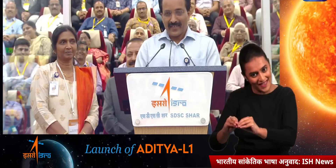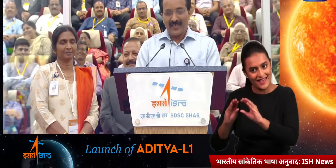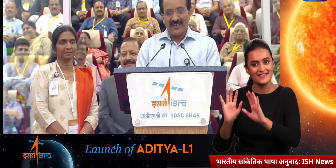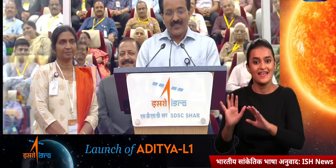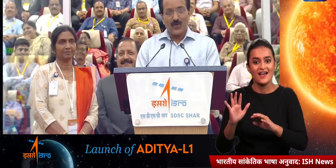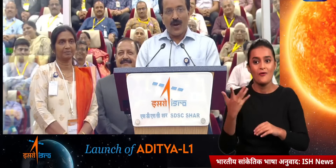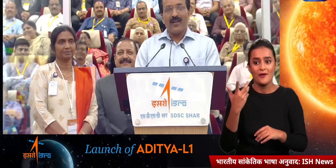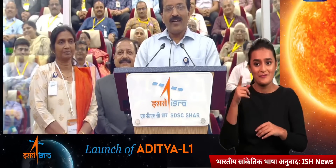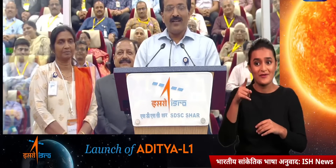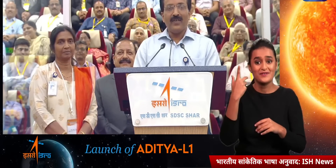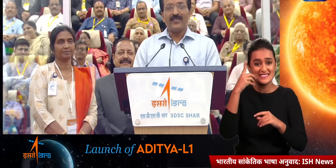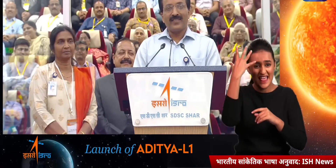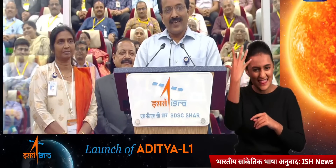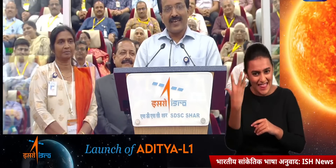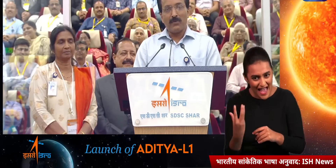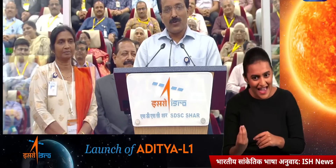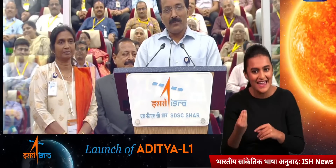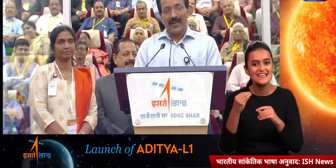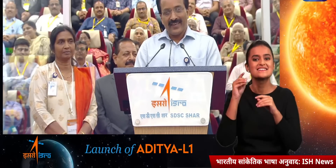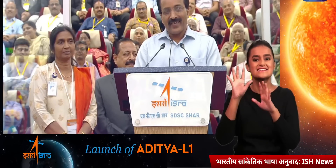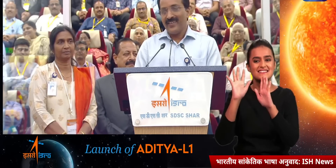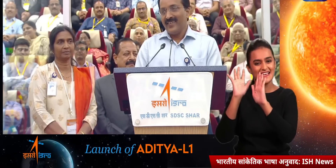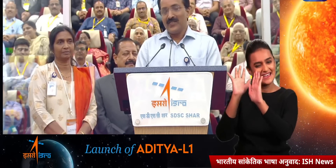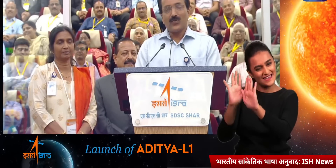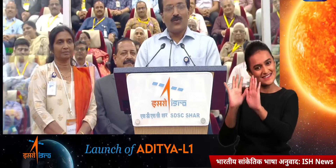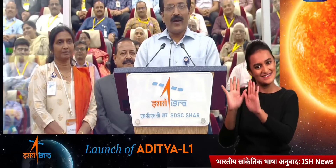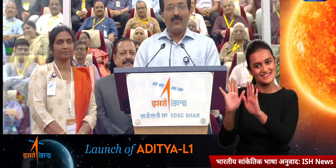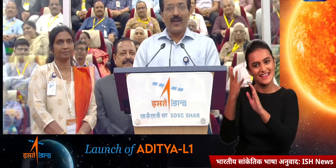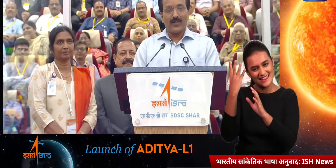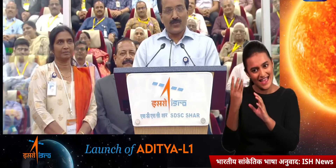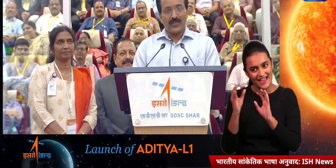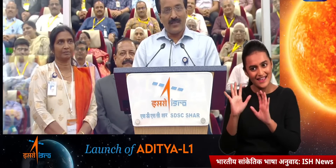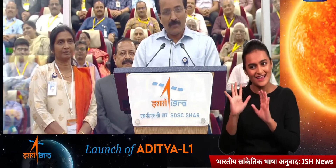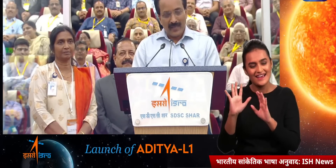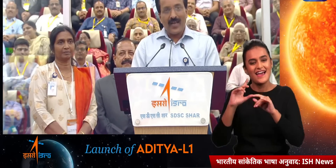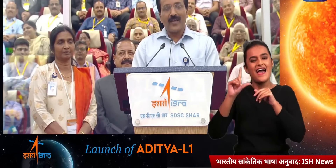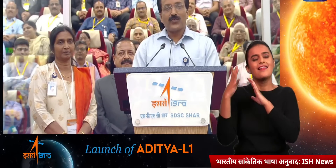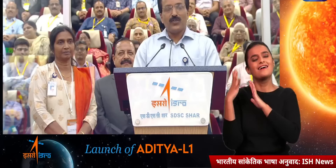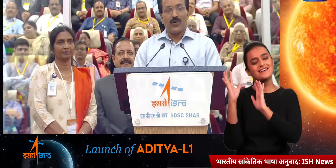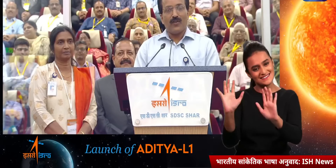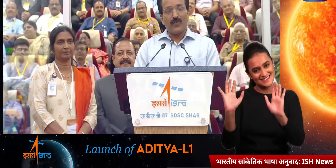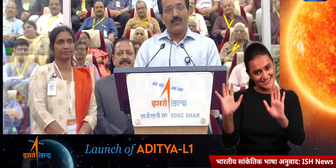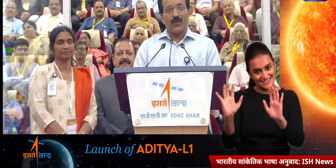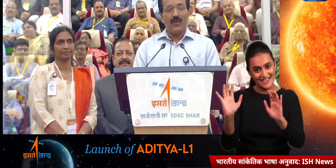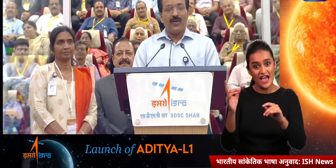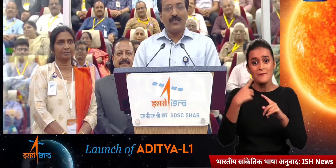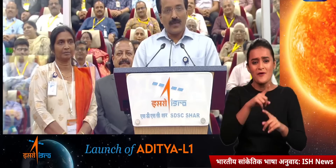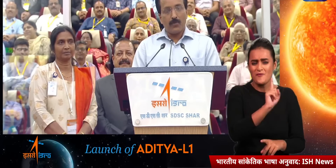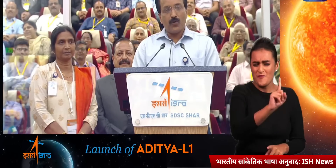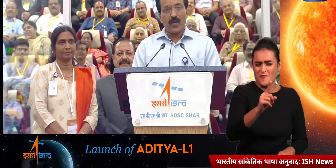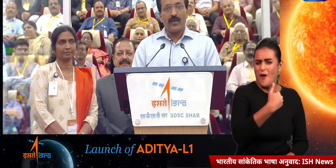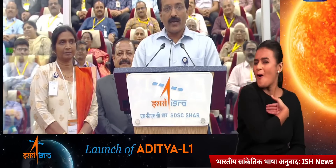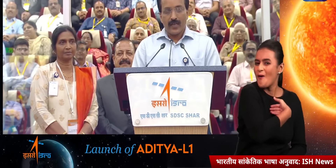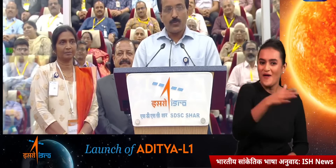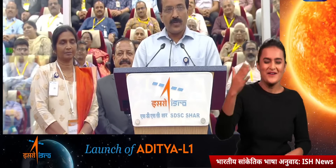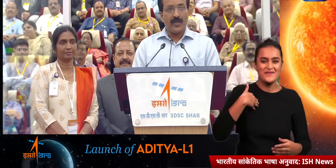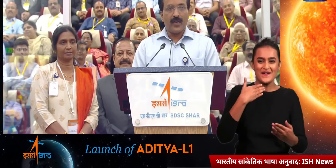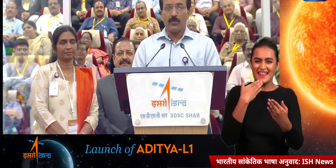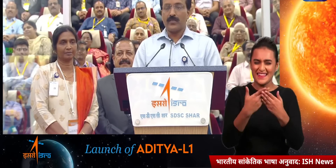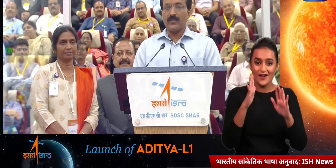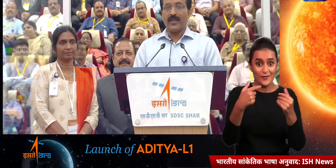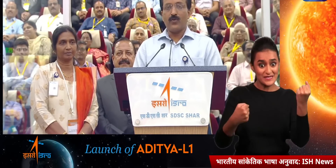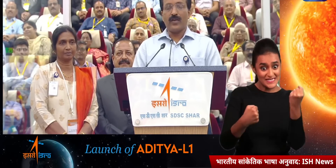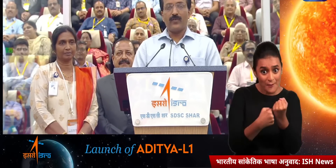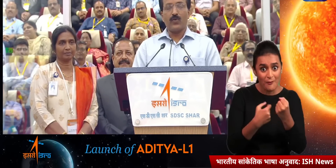the night. So until we hear about them later, so I would like to say big thanks to each one of you for the support and encouragement